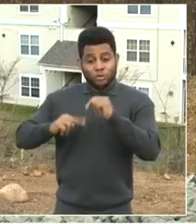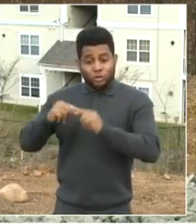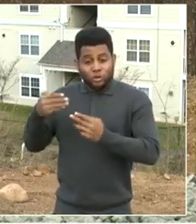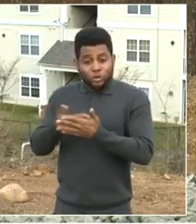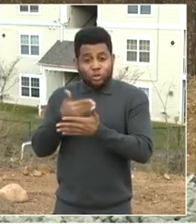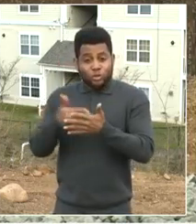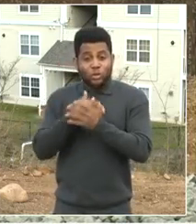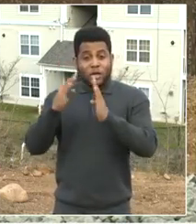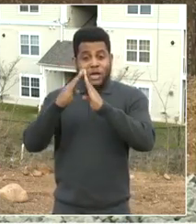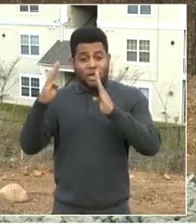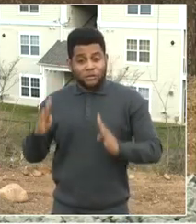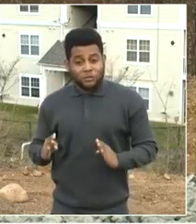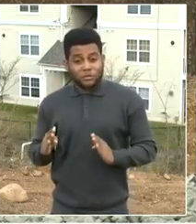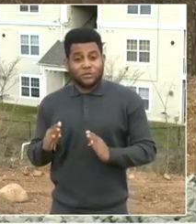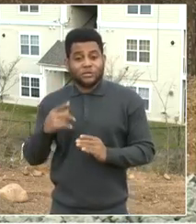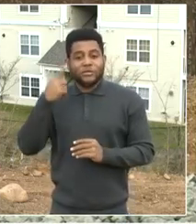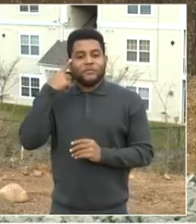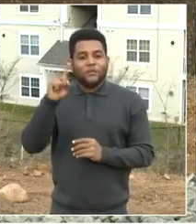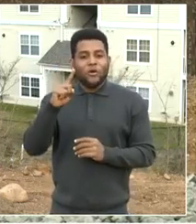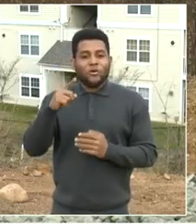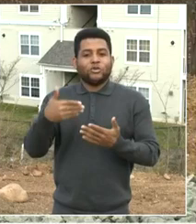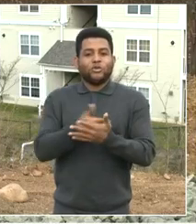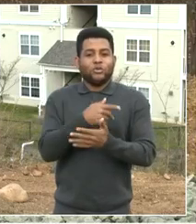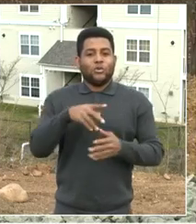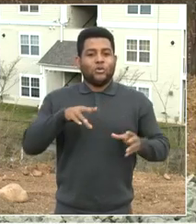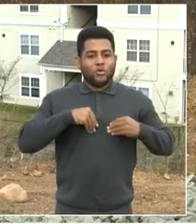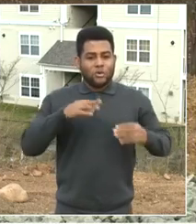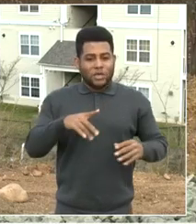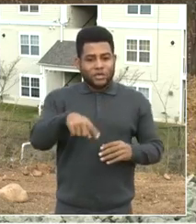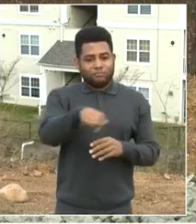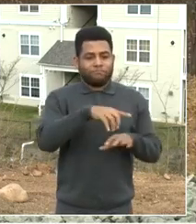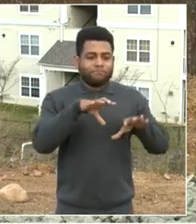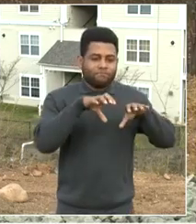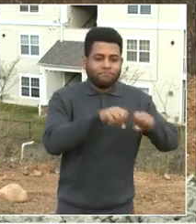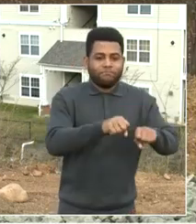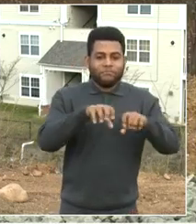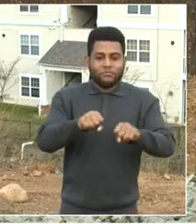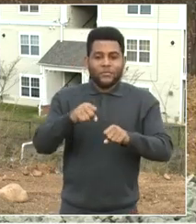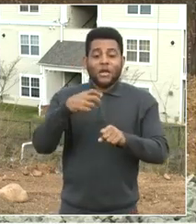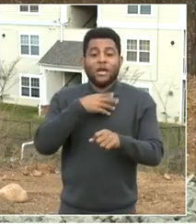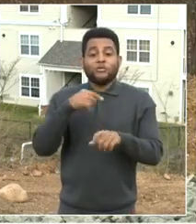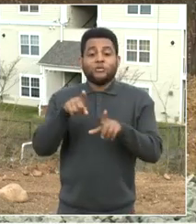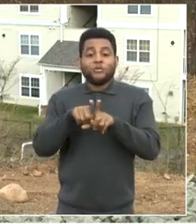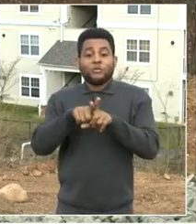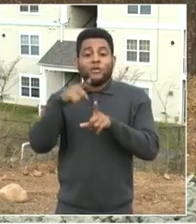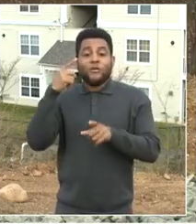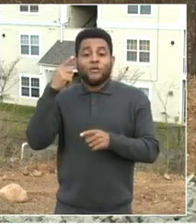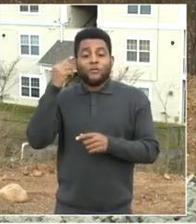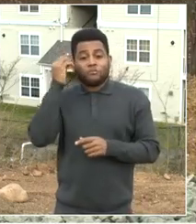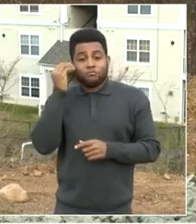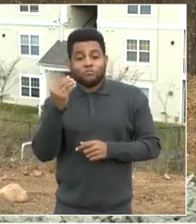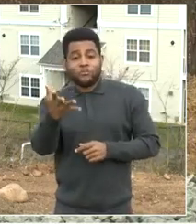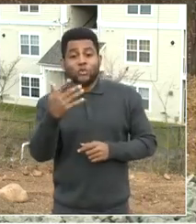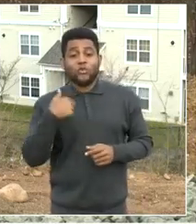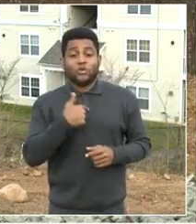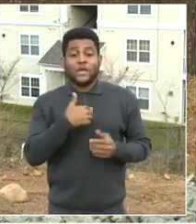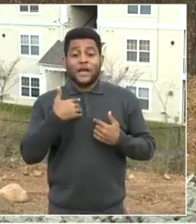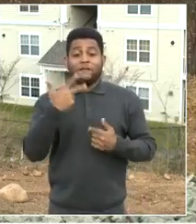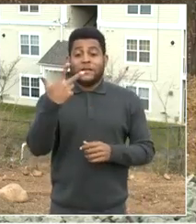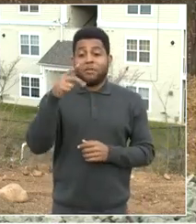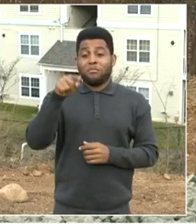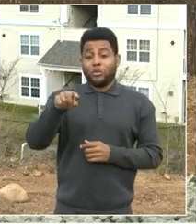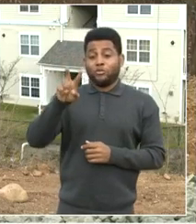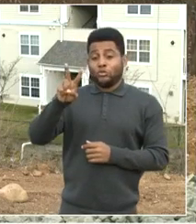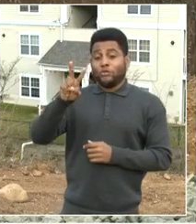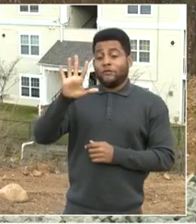and otherwise, in this fiscal year 22 budget, there's also $23.5 million to help low-income first-time homebuyers with down payment and